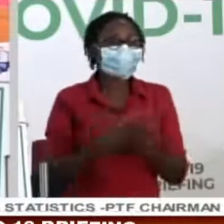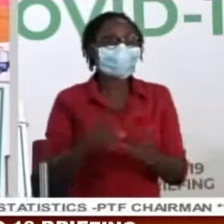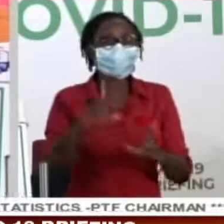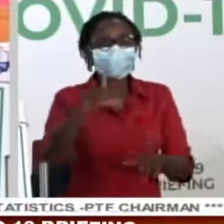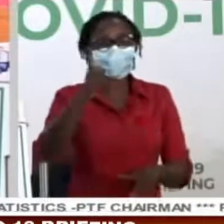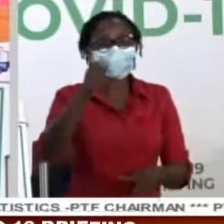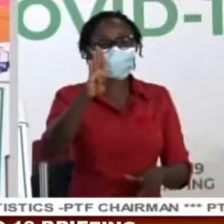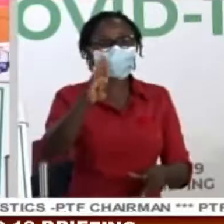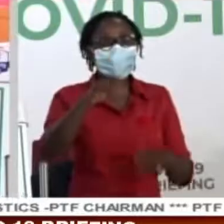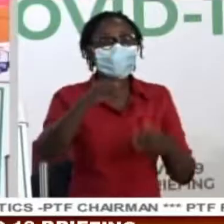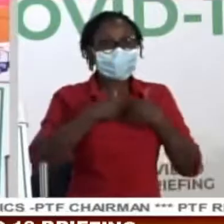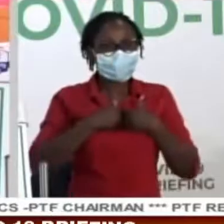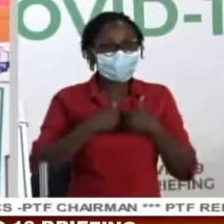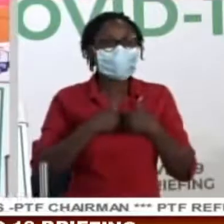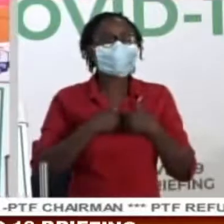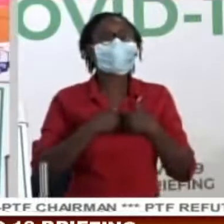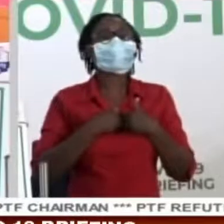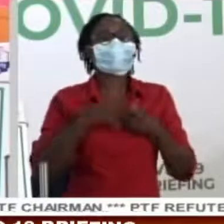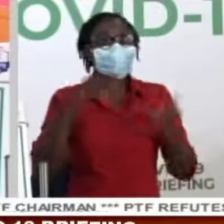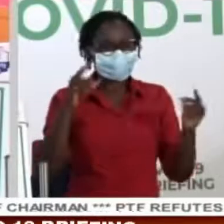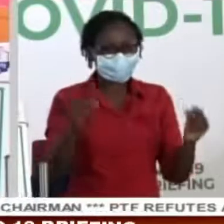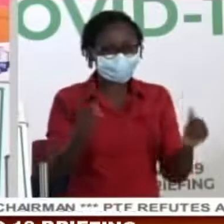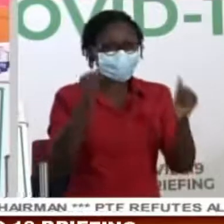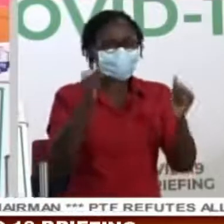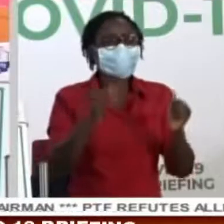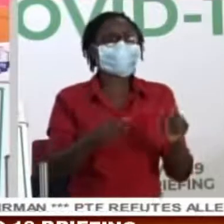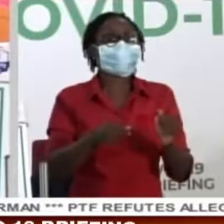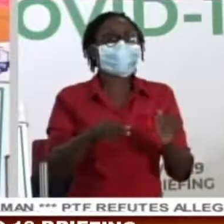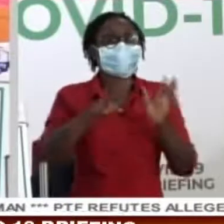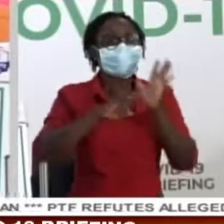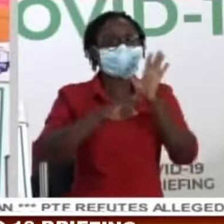have also a turnaround time under 24 hours.